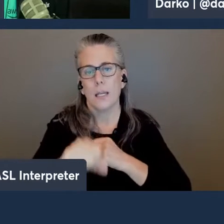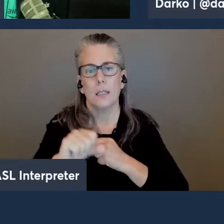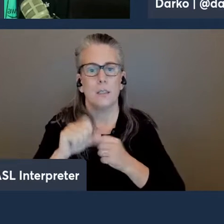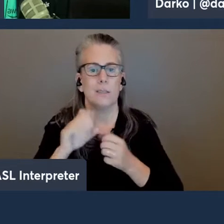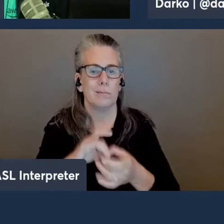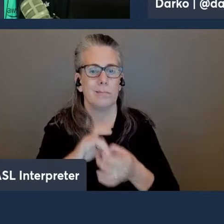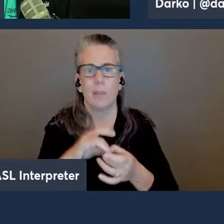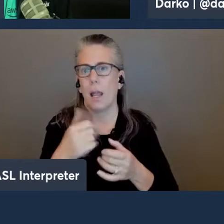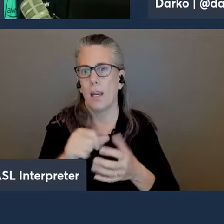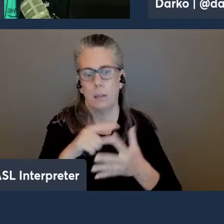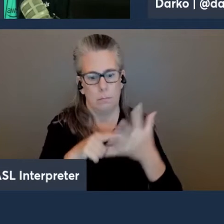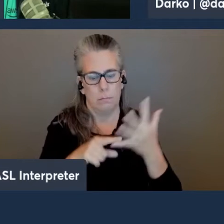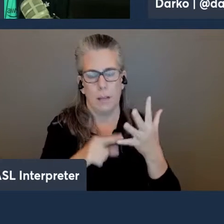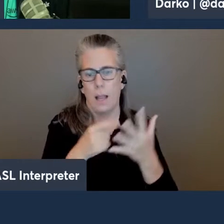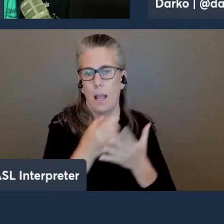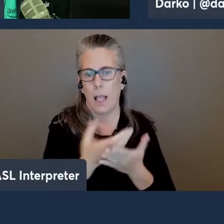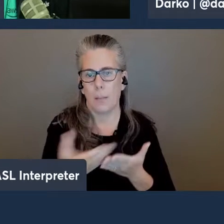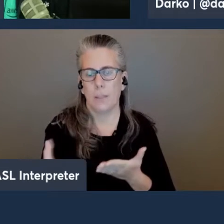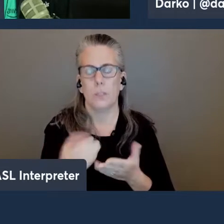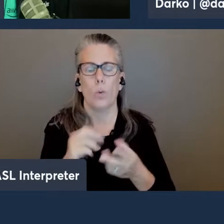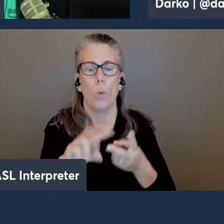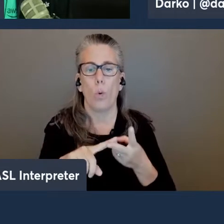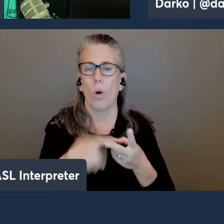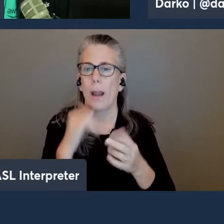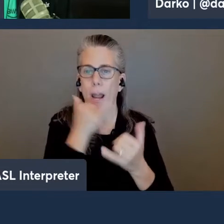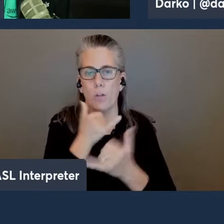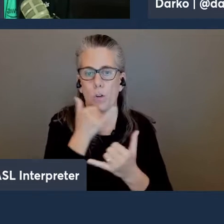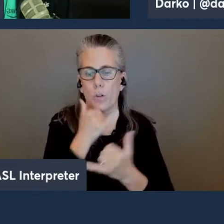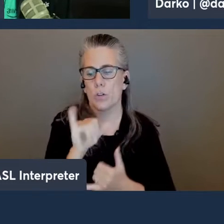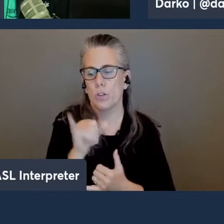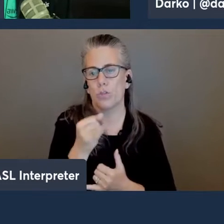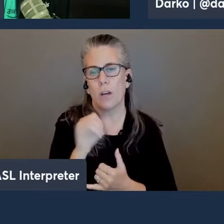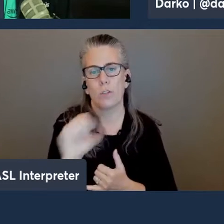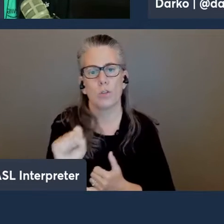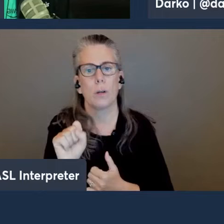or it could be errors. So this could be JavaScript errors, HTTP errors.